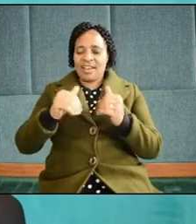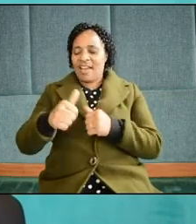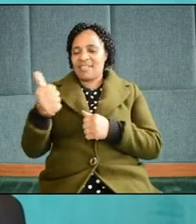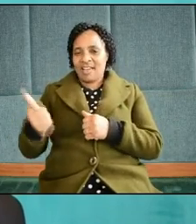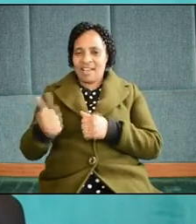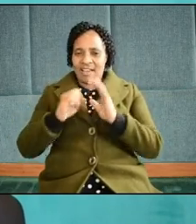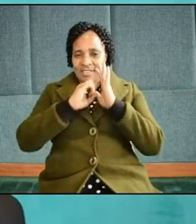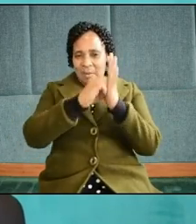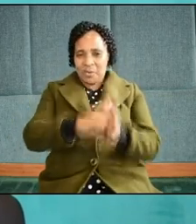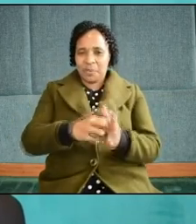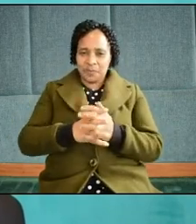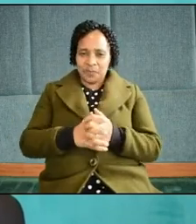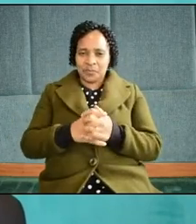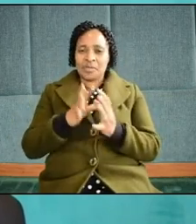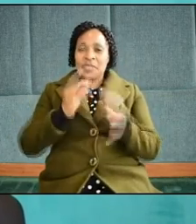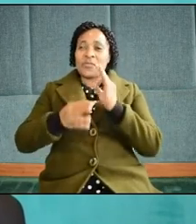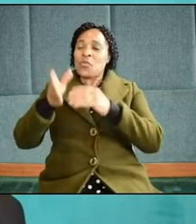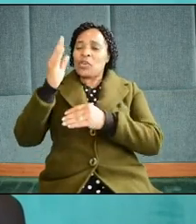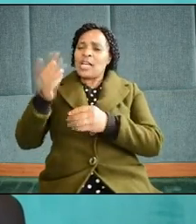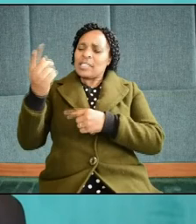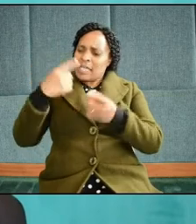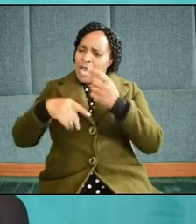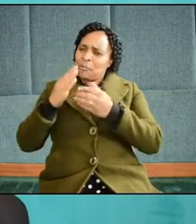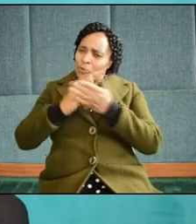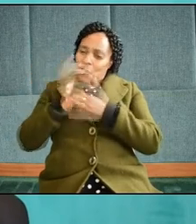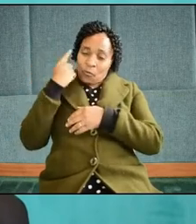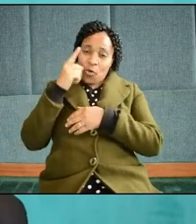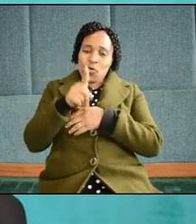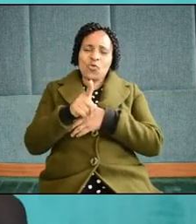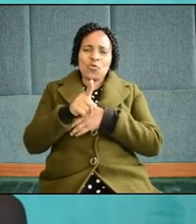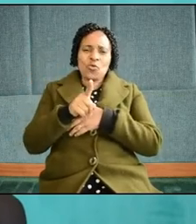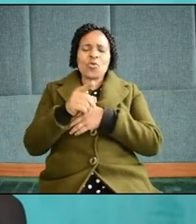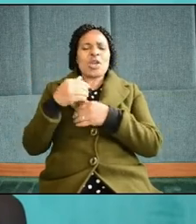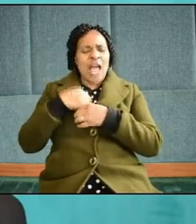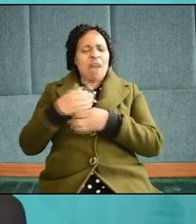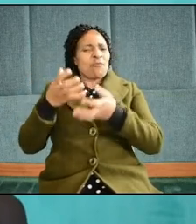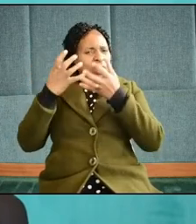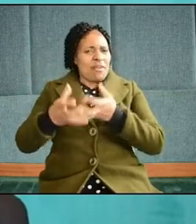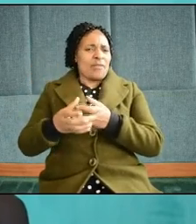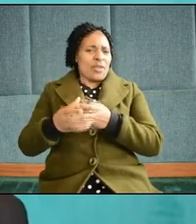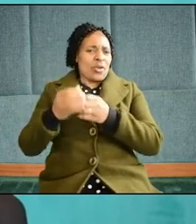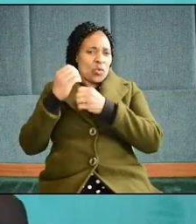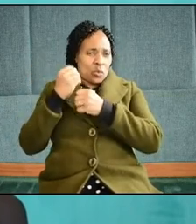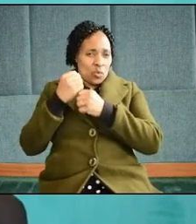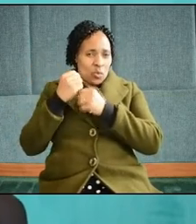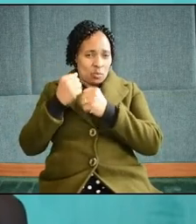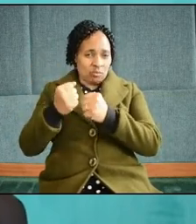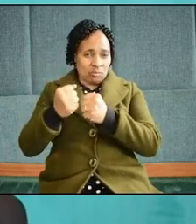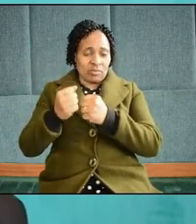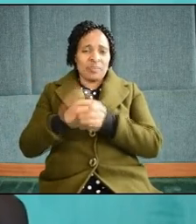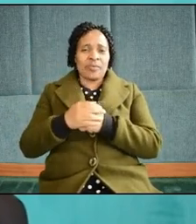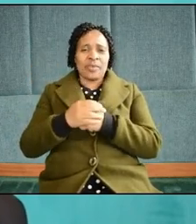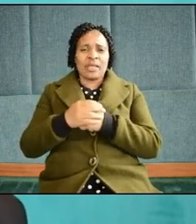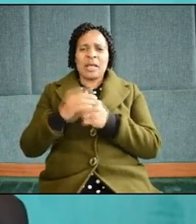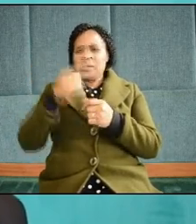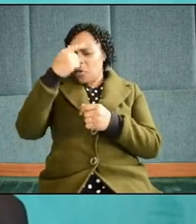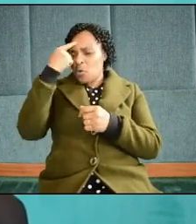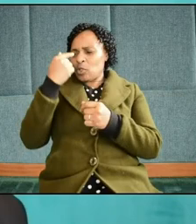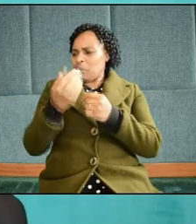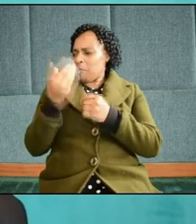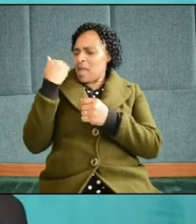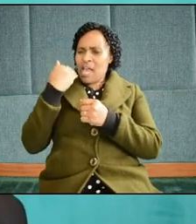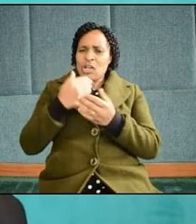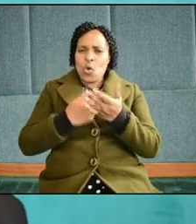an example. If God has come through for you, that holds so much weight. Because you're like, God, the high and holy God who